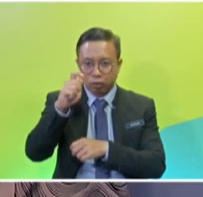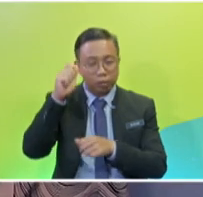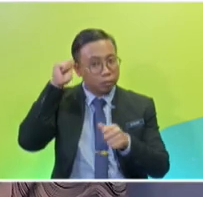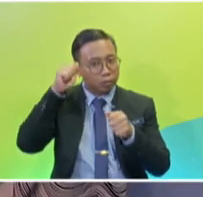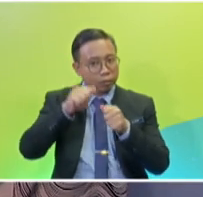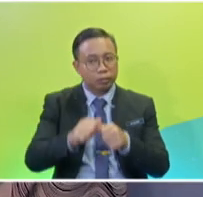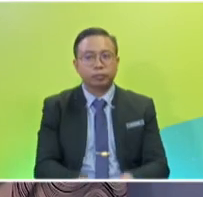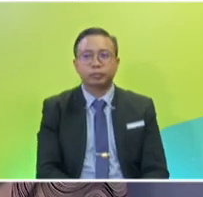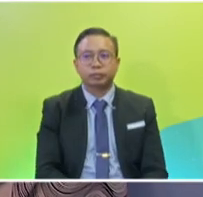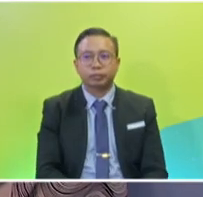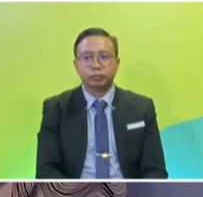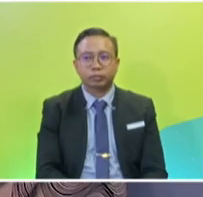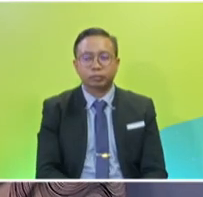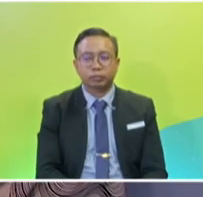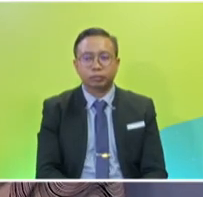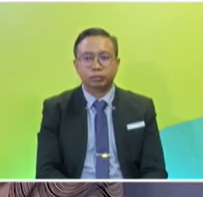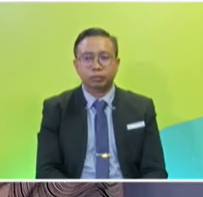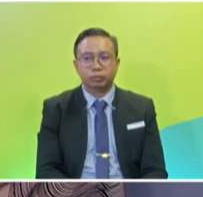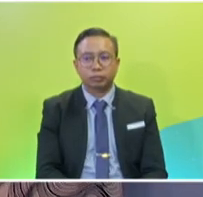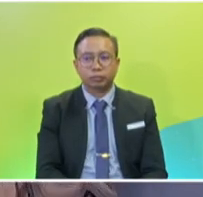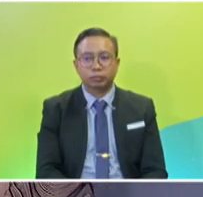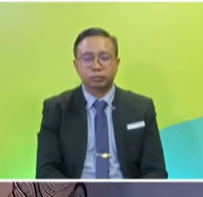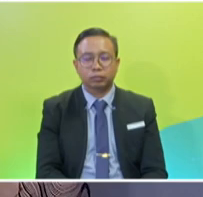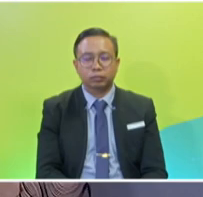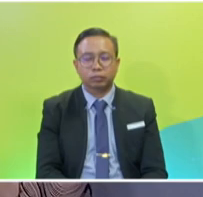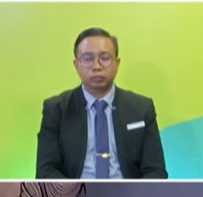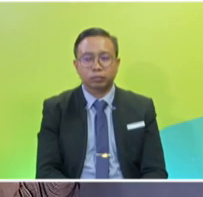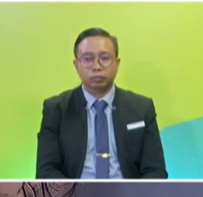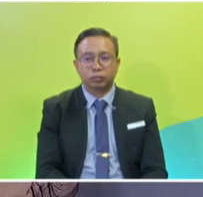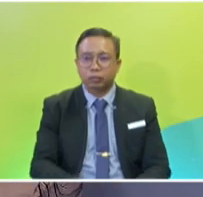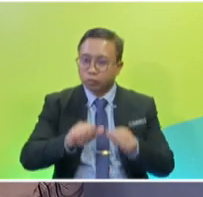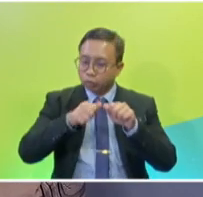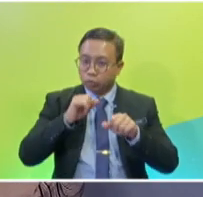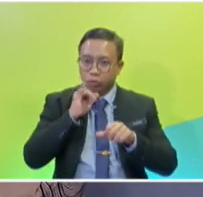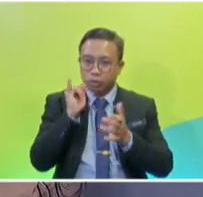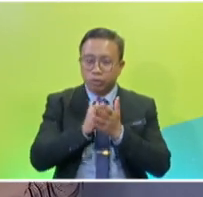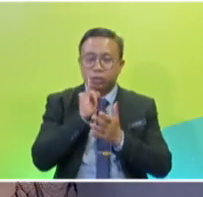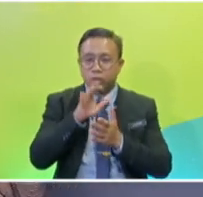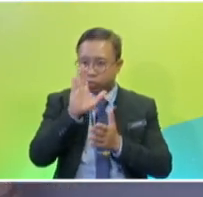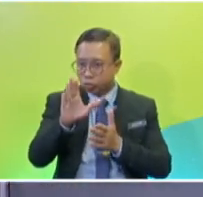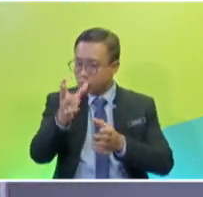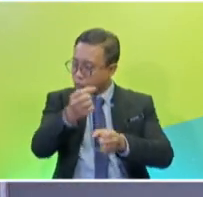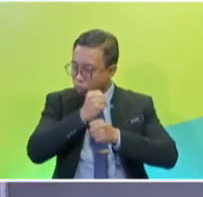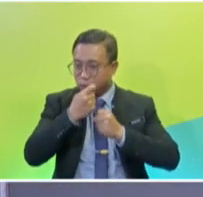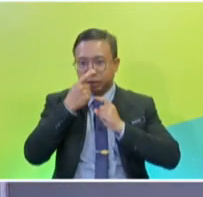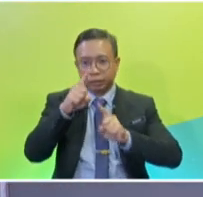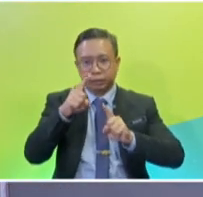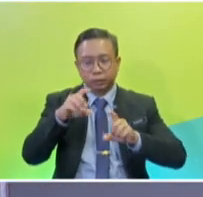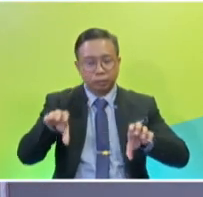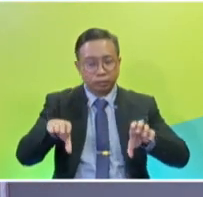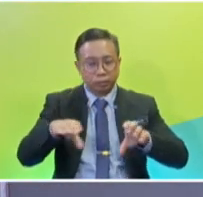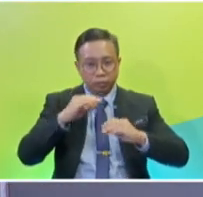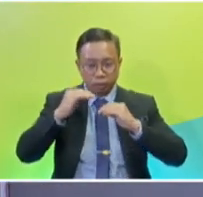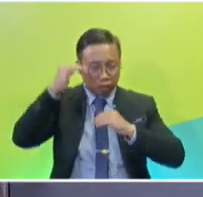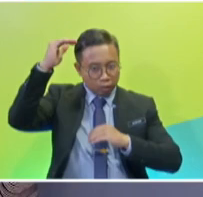my handwriting is getting... It's okay, it's understandable. Okay, so this is how you got your answer by growing C2. Now